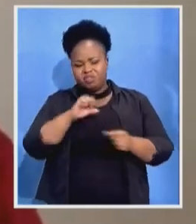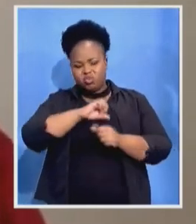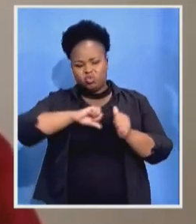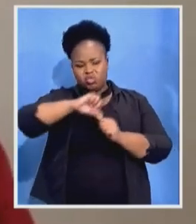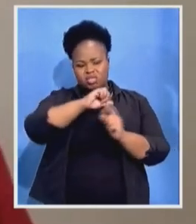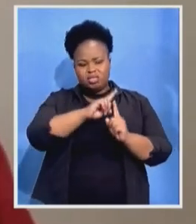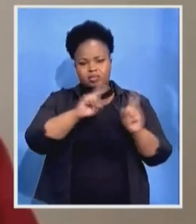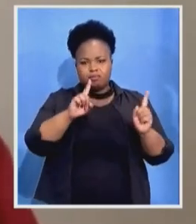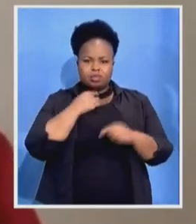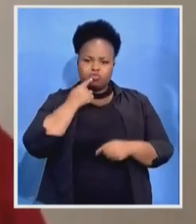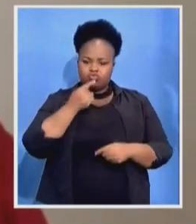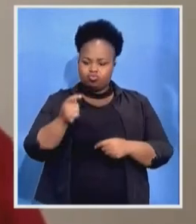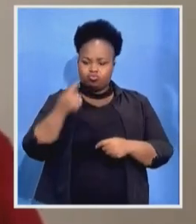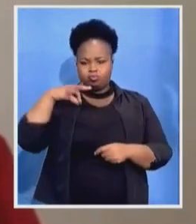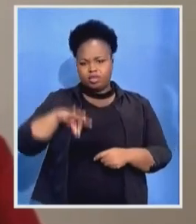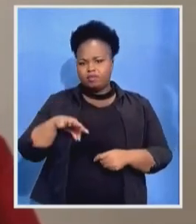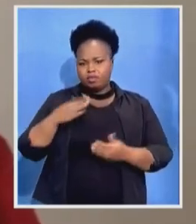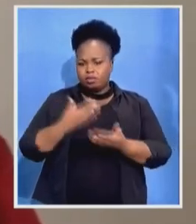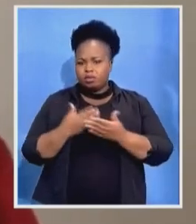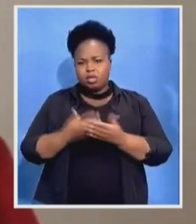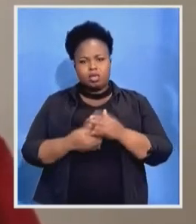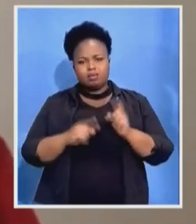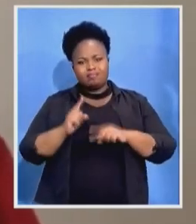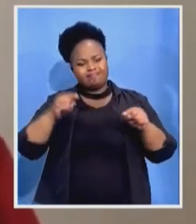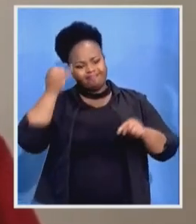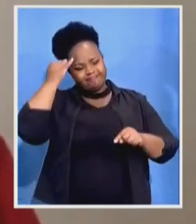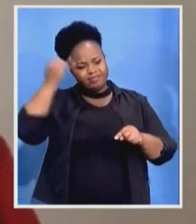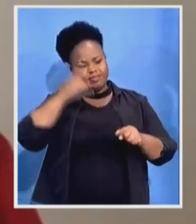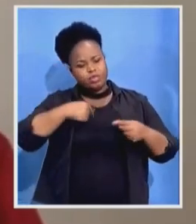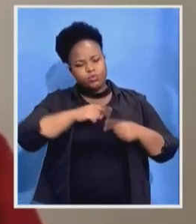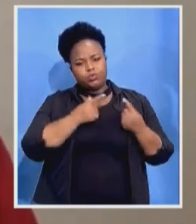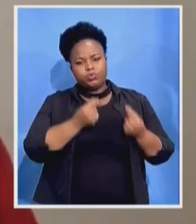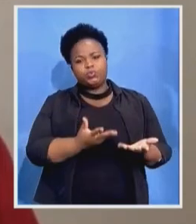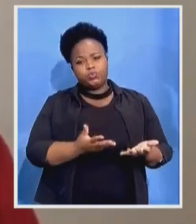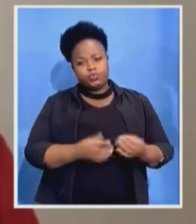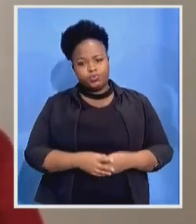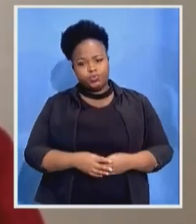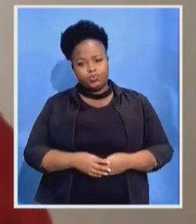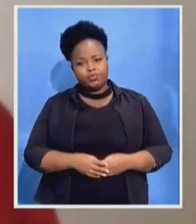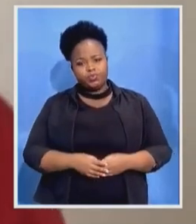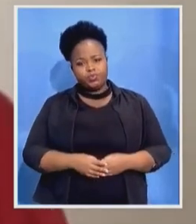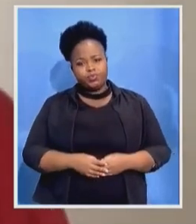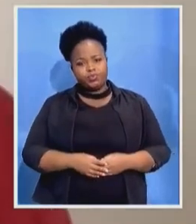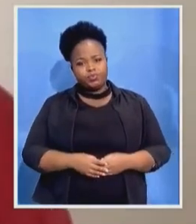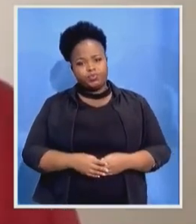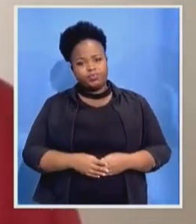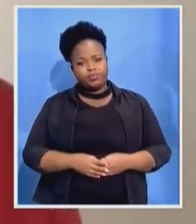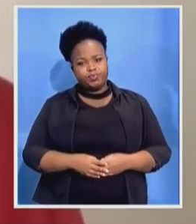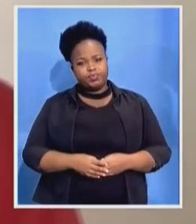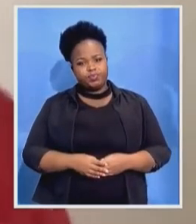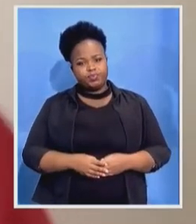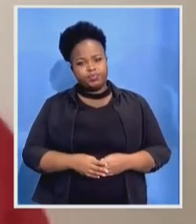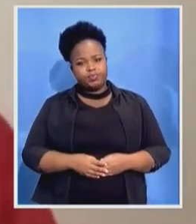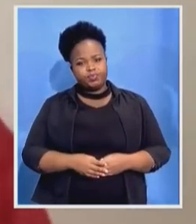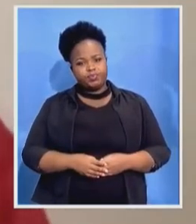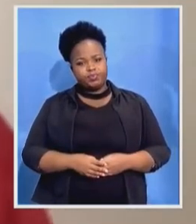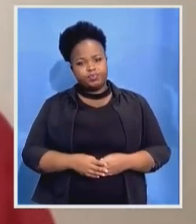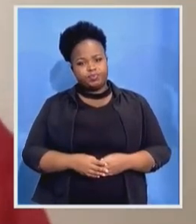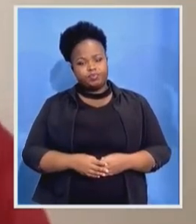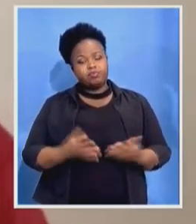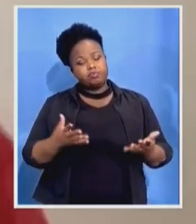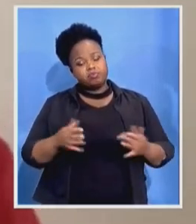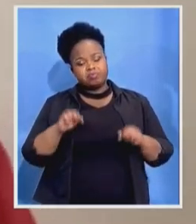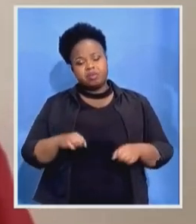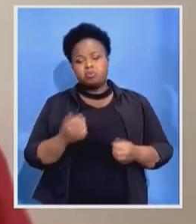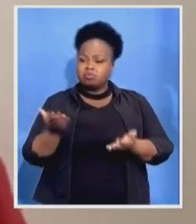of these initiatives that we are actually embarking upon as the South African Communist Party. So we are calling upon you,